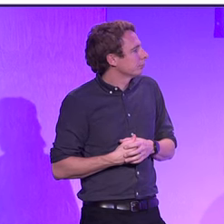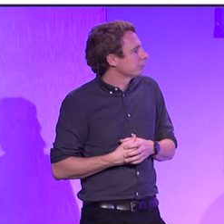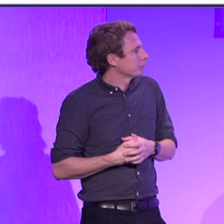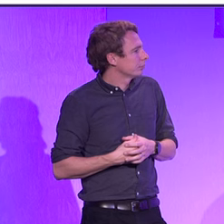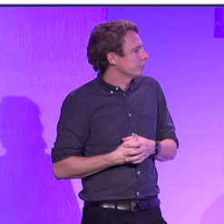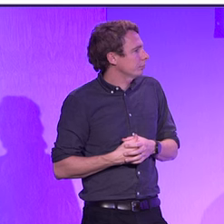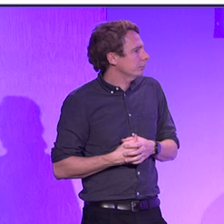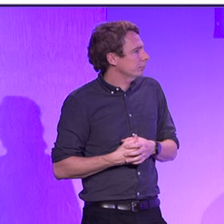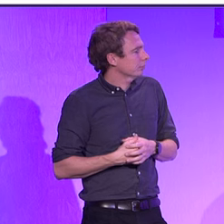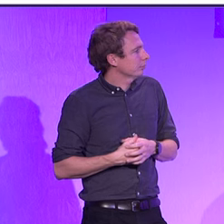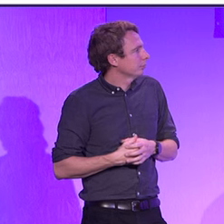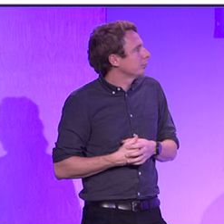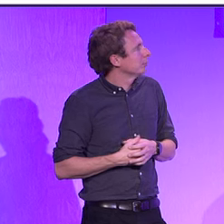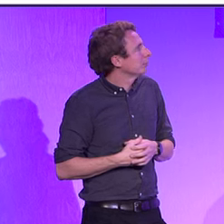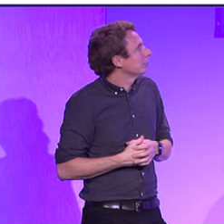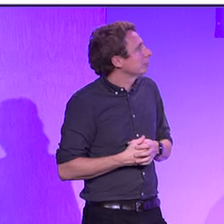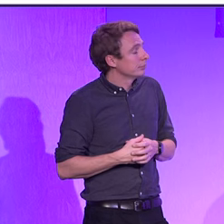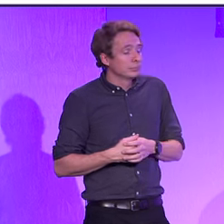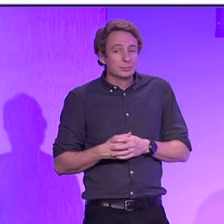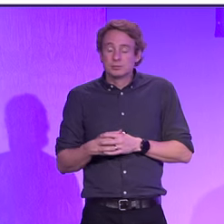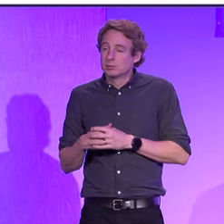The next stage we're gonna look at is building and mixing.